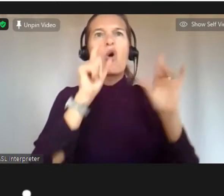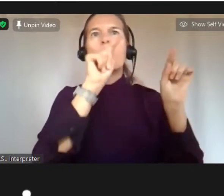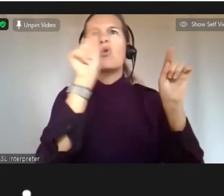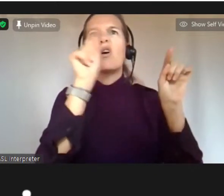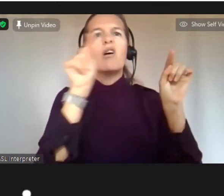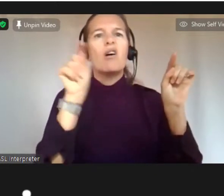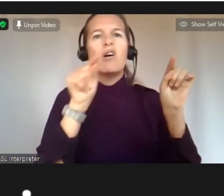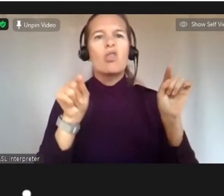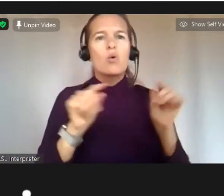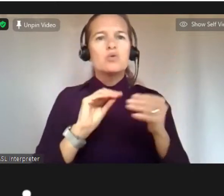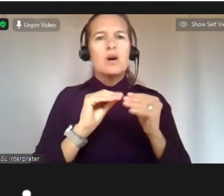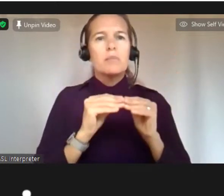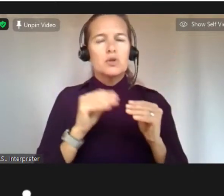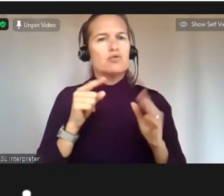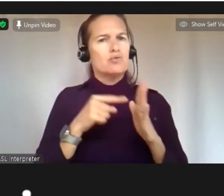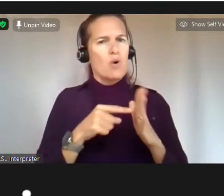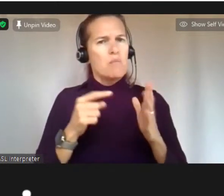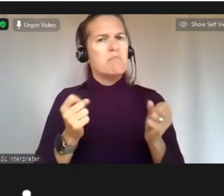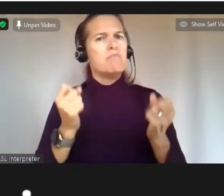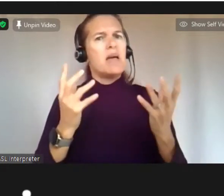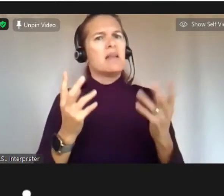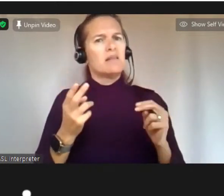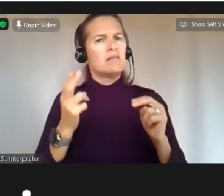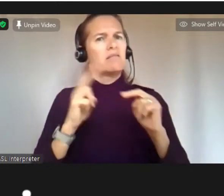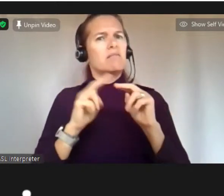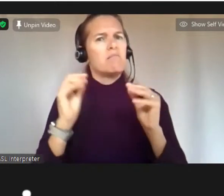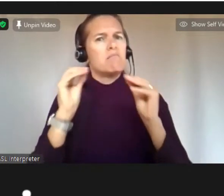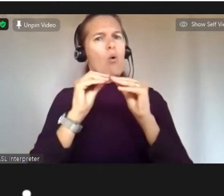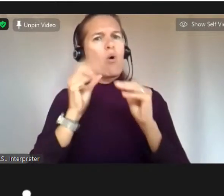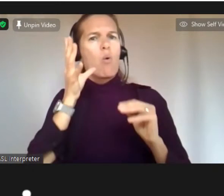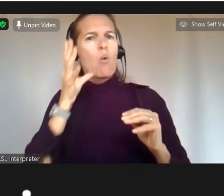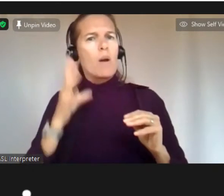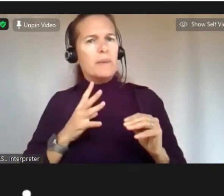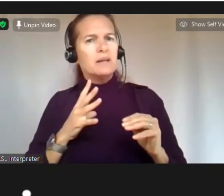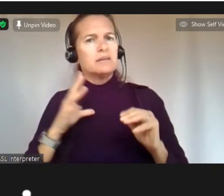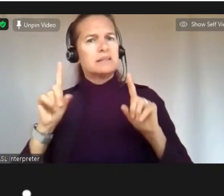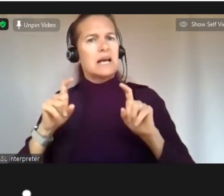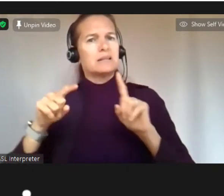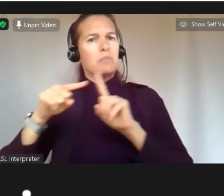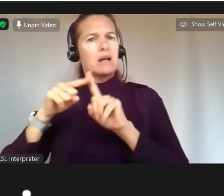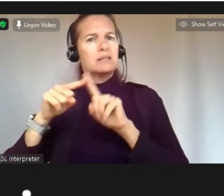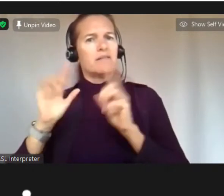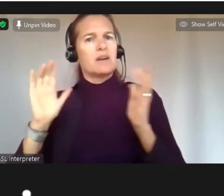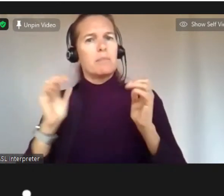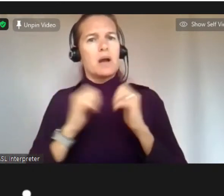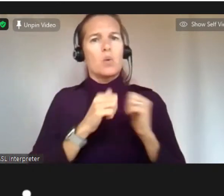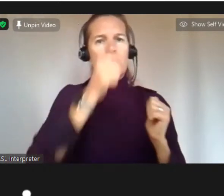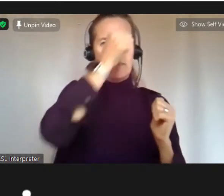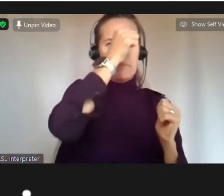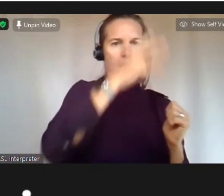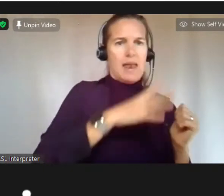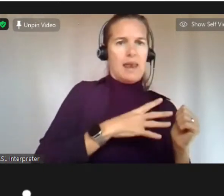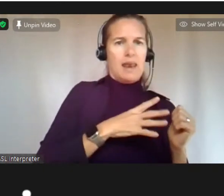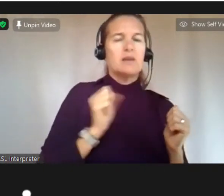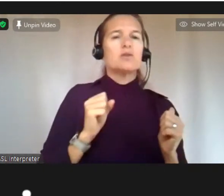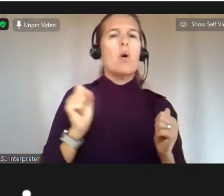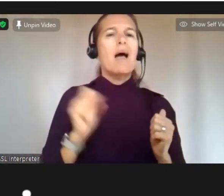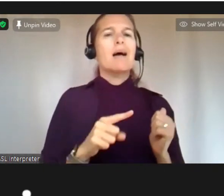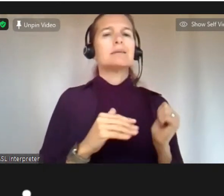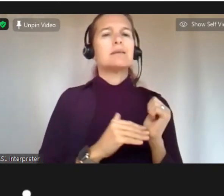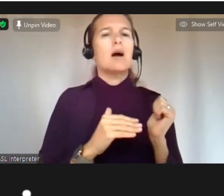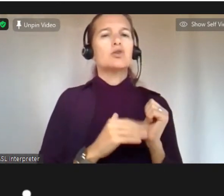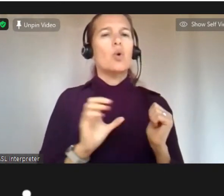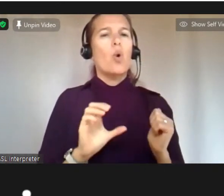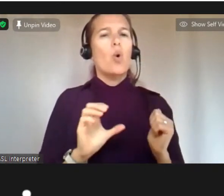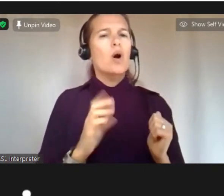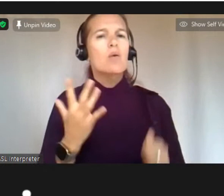are testing positive than men. I would ask Dr. Coren why. Do we